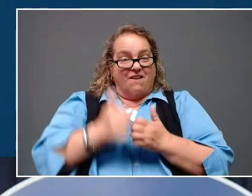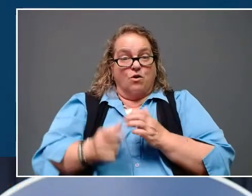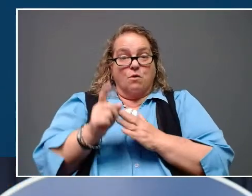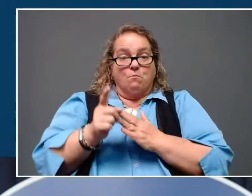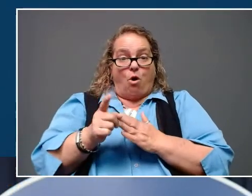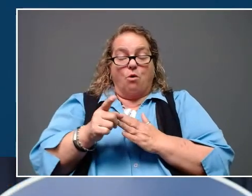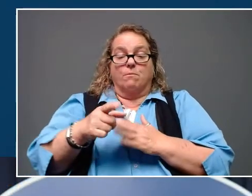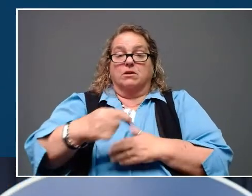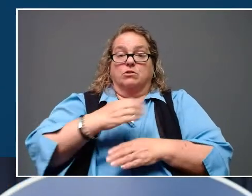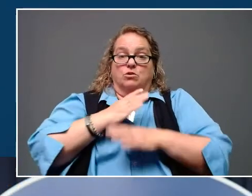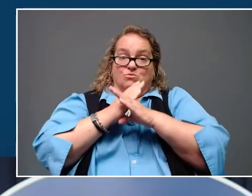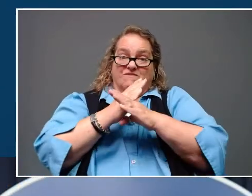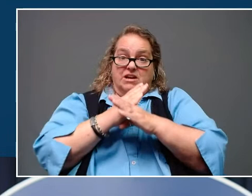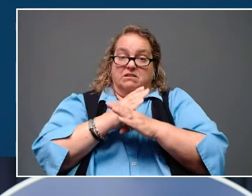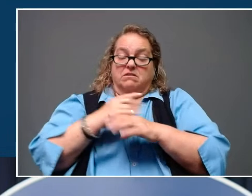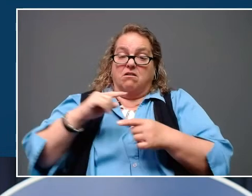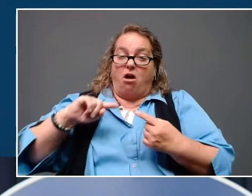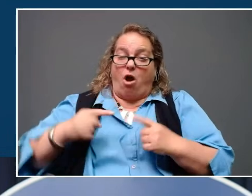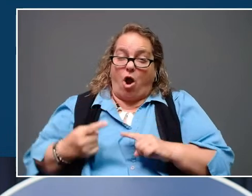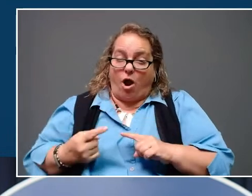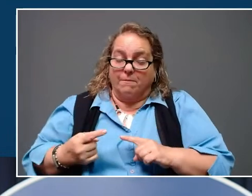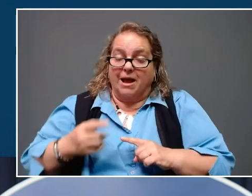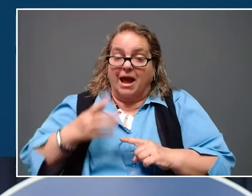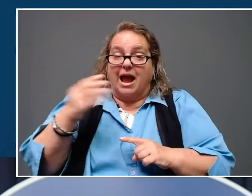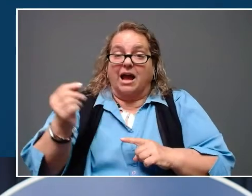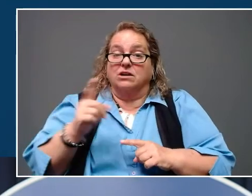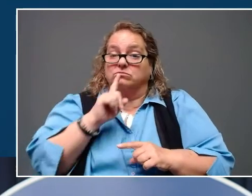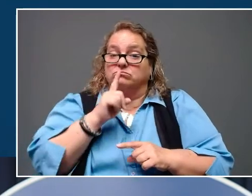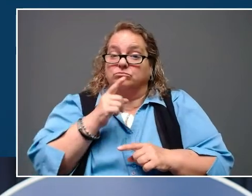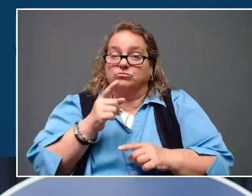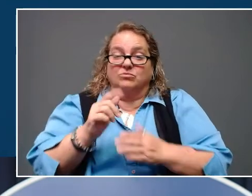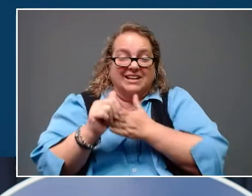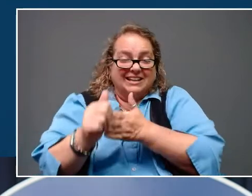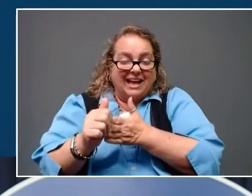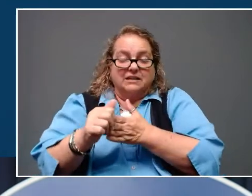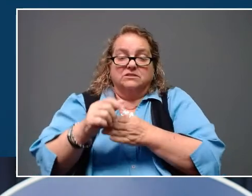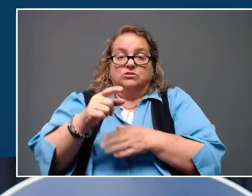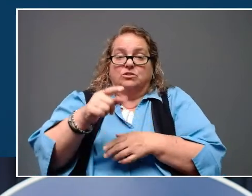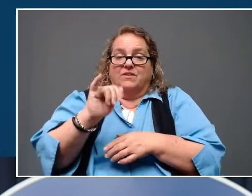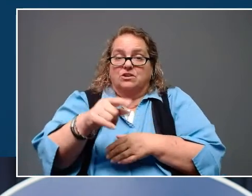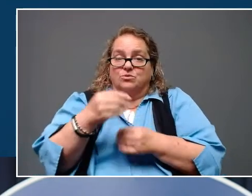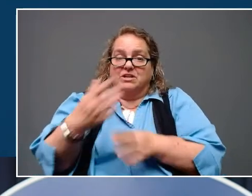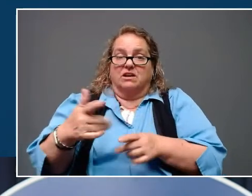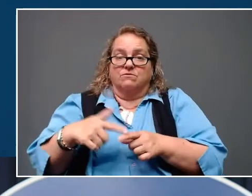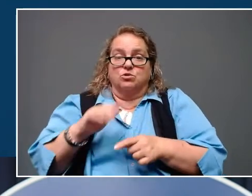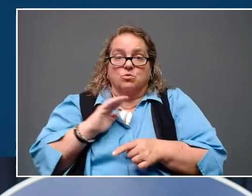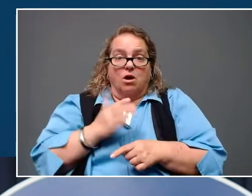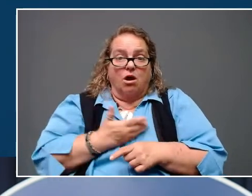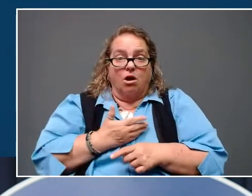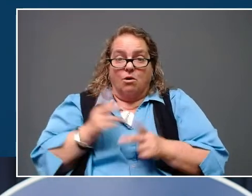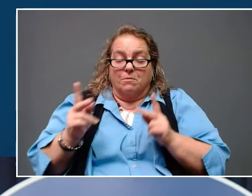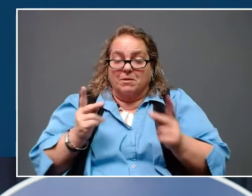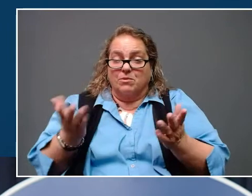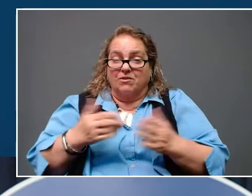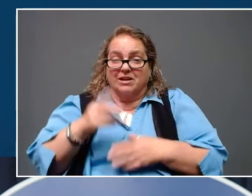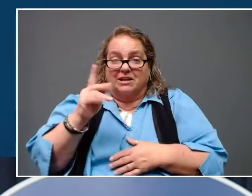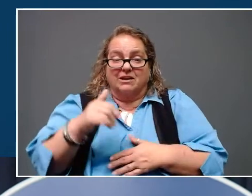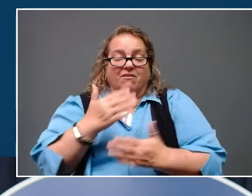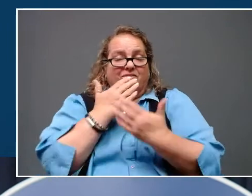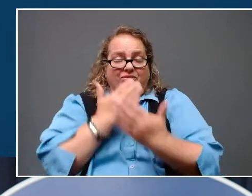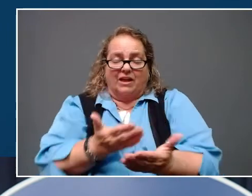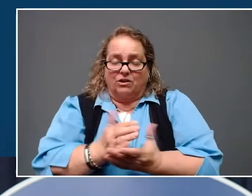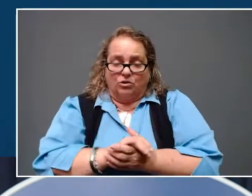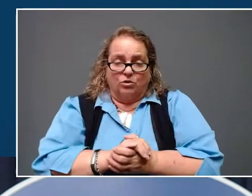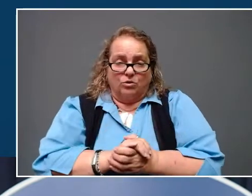given and guidance offered to our citizens, thank you for everything you do as part of Team Kentucky. Our officers take on many roles